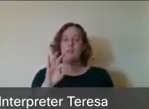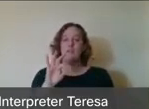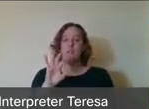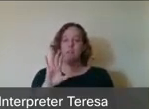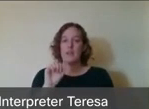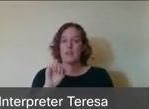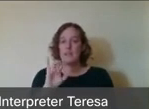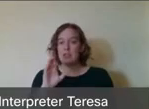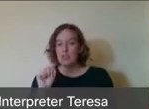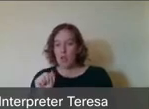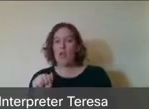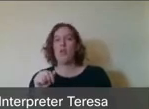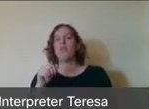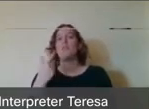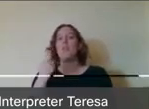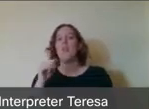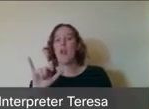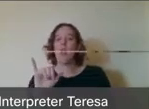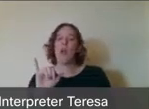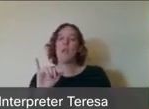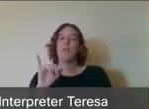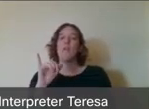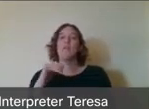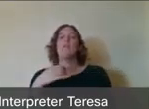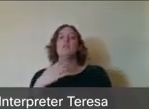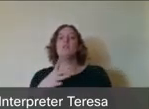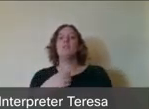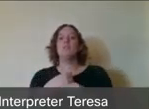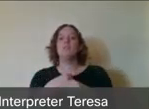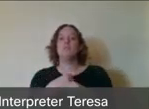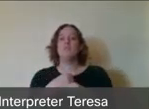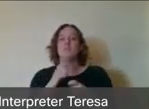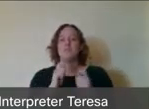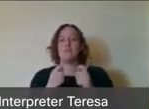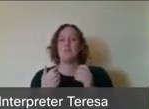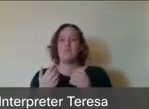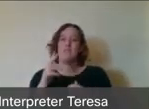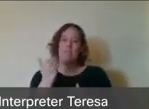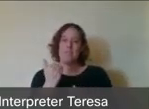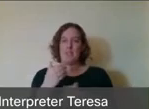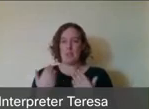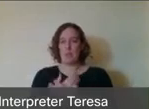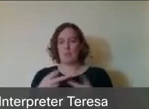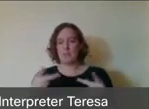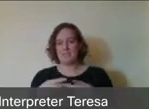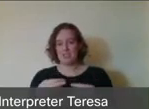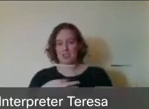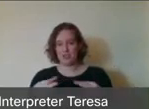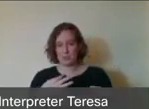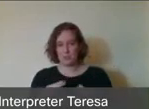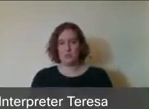created 7 new position descriptions and recertified 15 position descriptions. She also